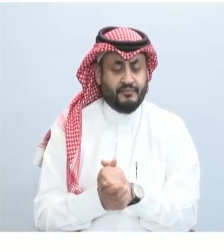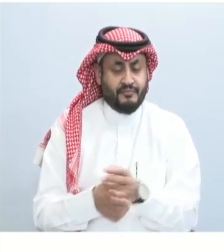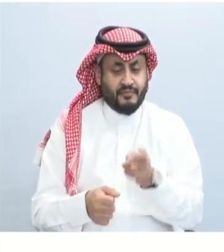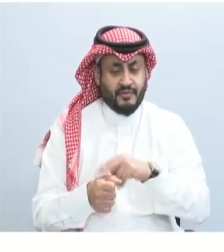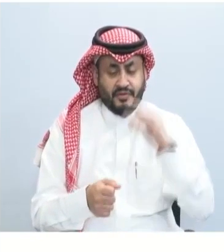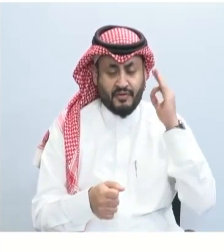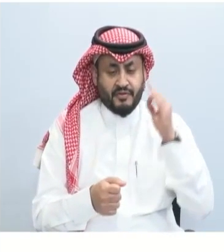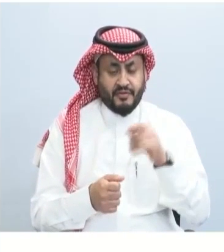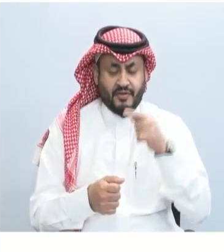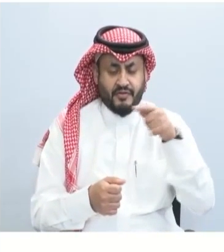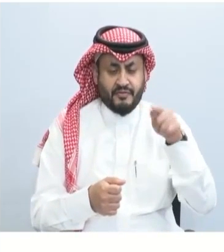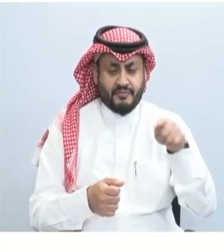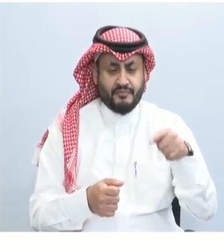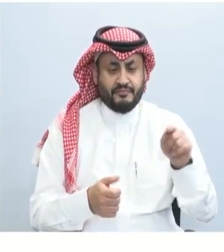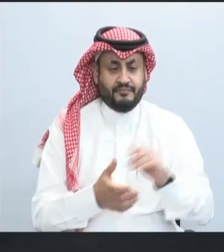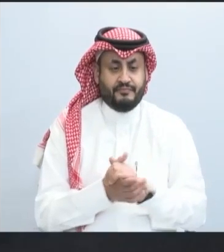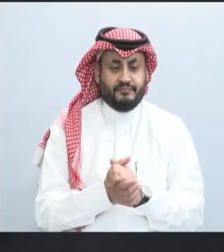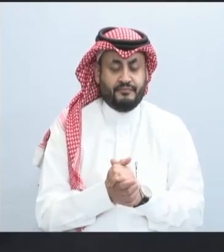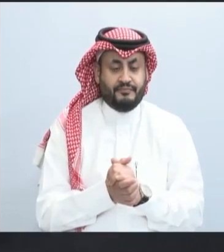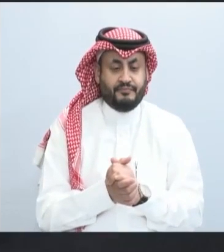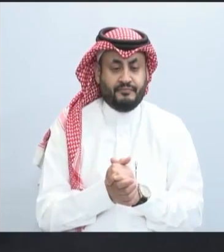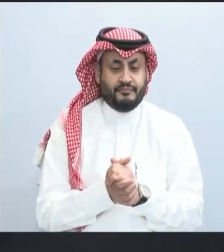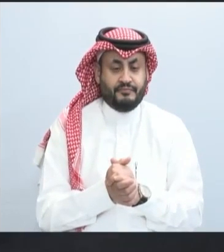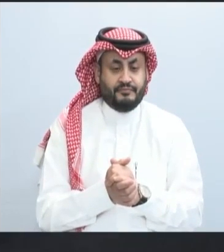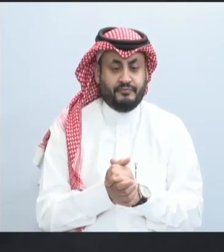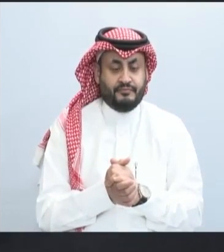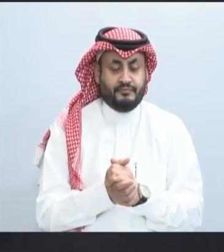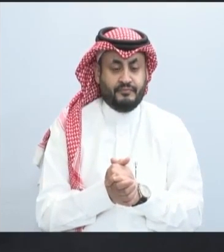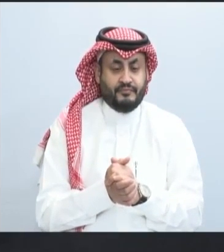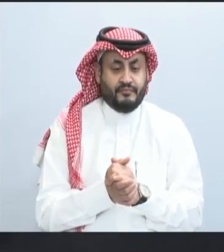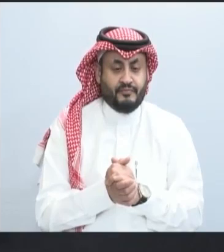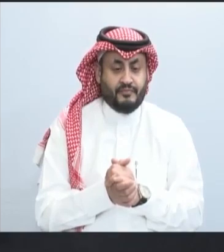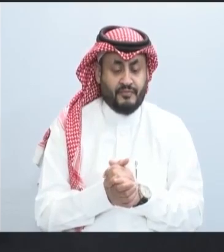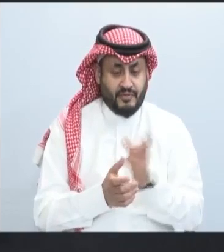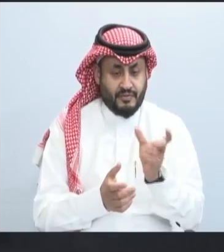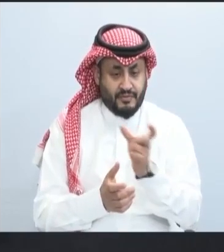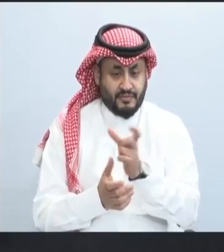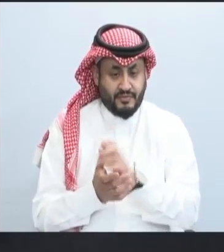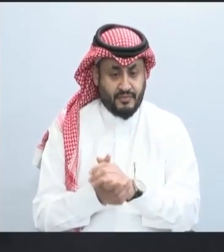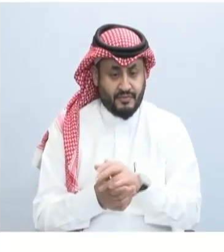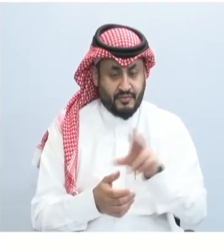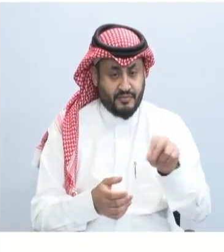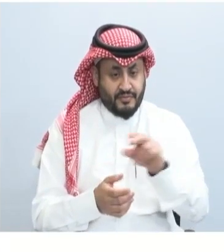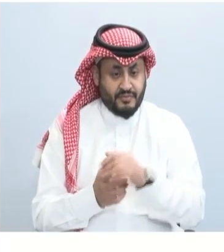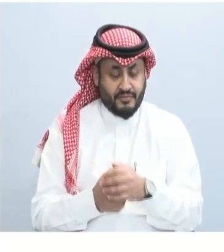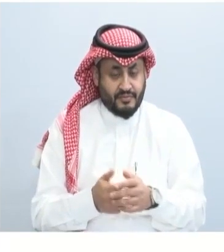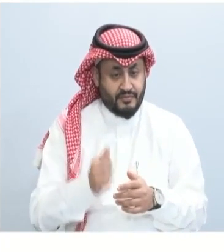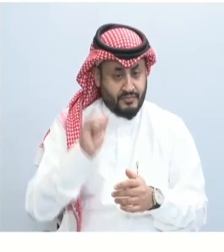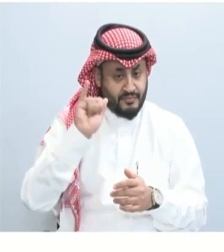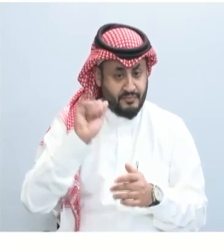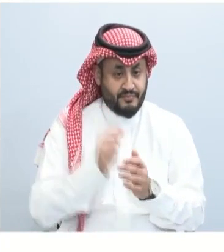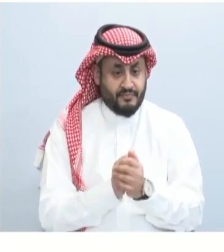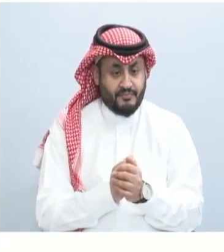again and check. So, a quick reminder, the words that we are about to hear share the